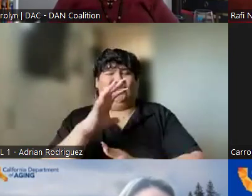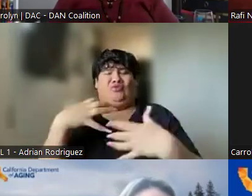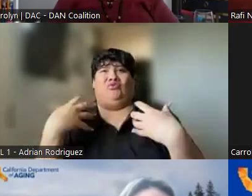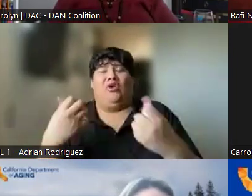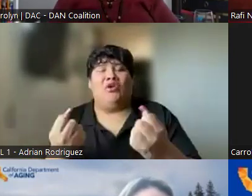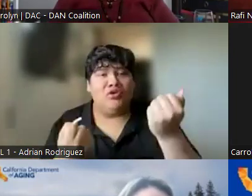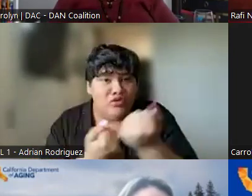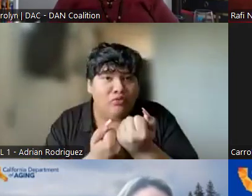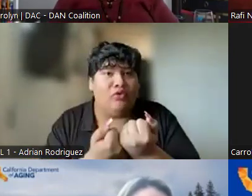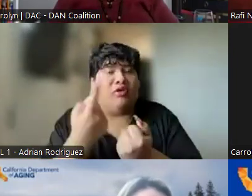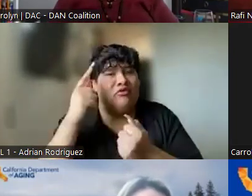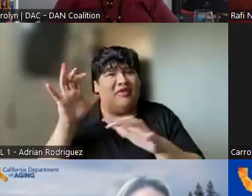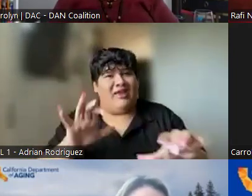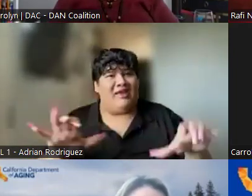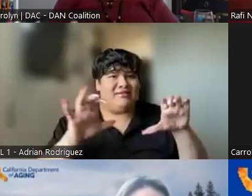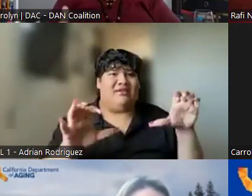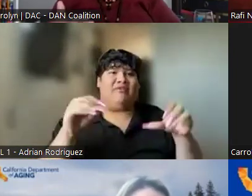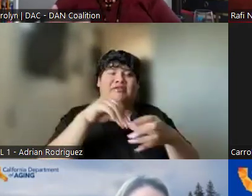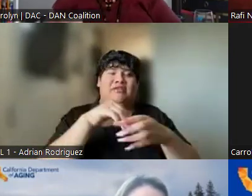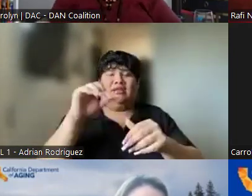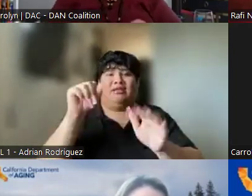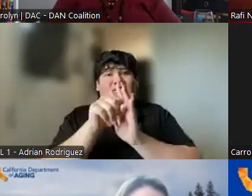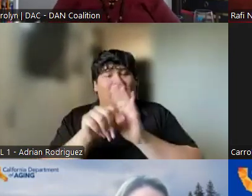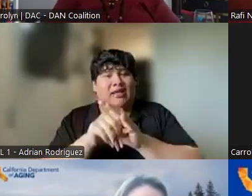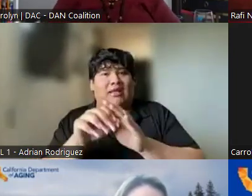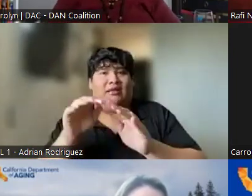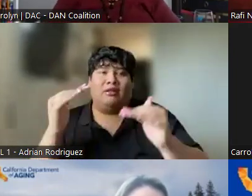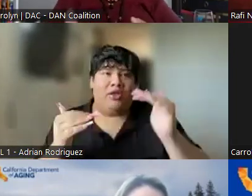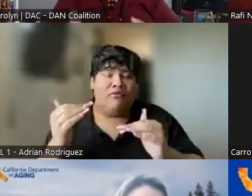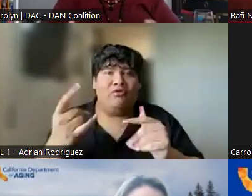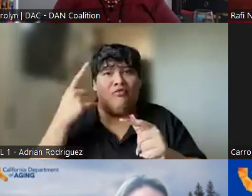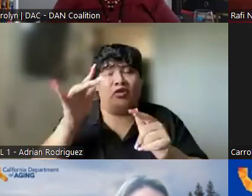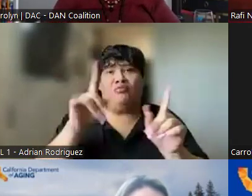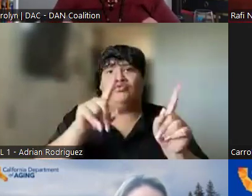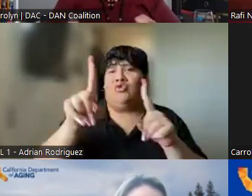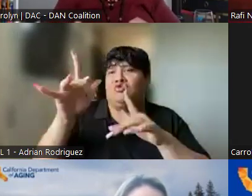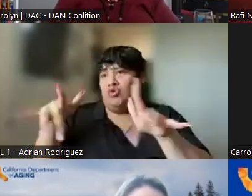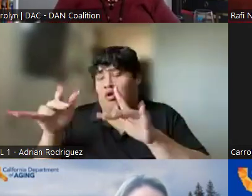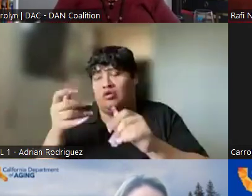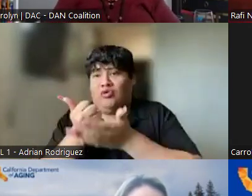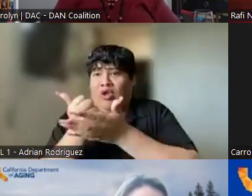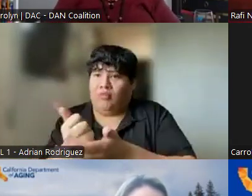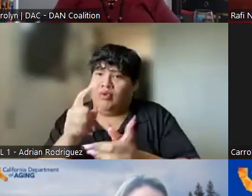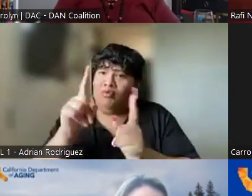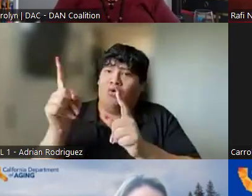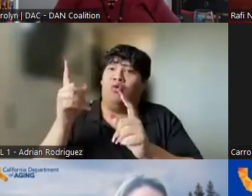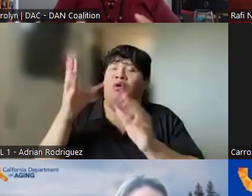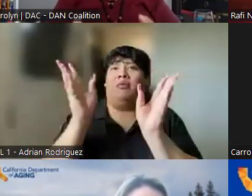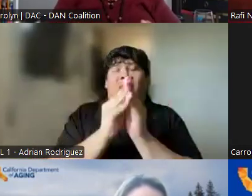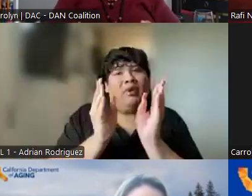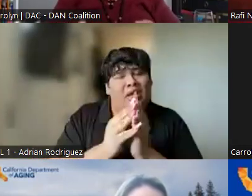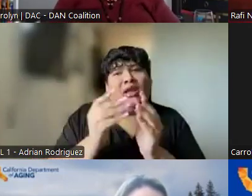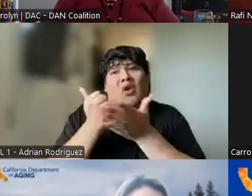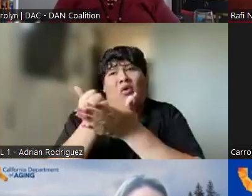supported by the activities on the state level, to be able to direct them to a website, to be able to direct them to a public meeting